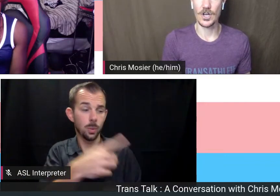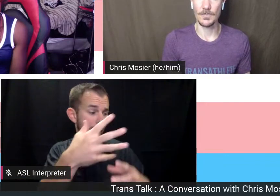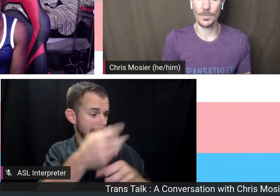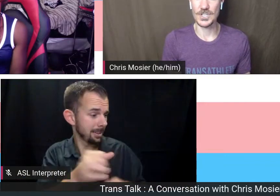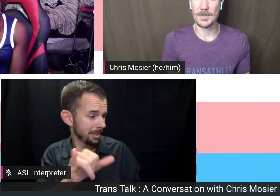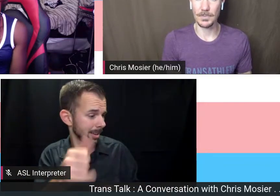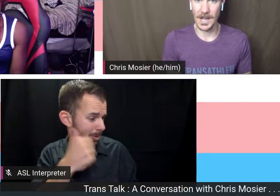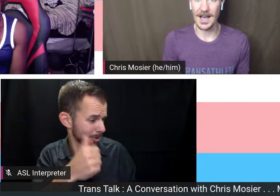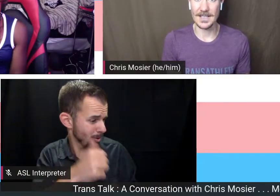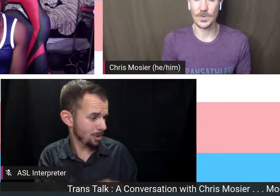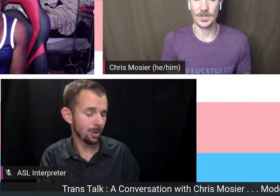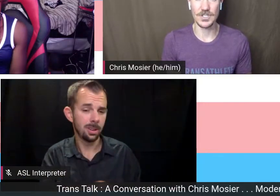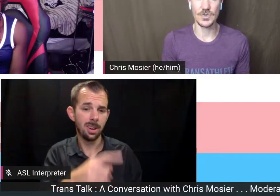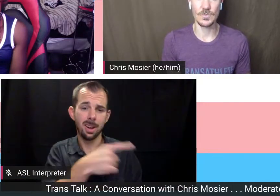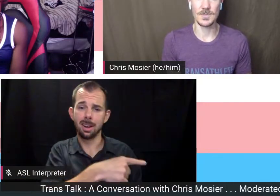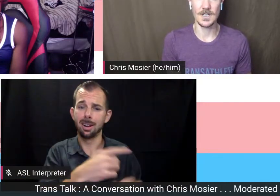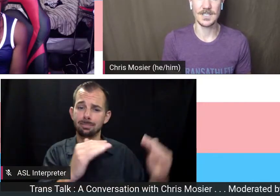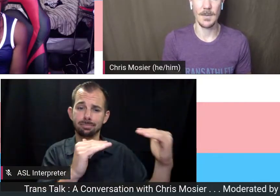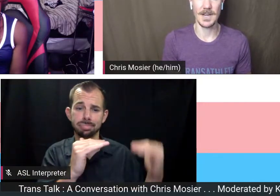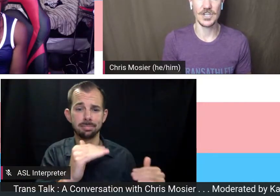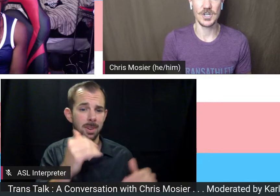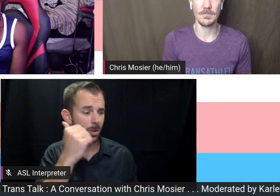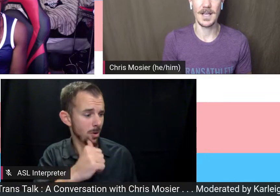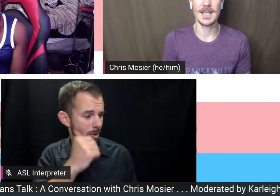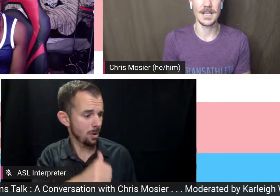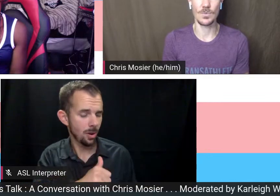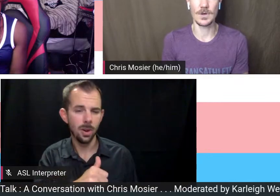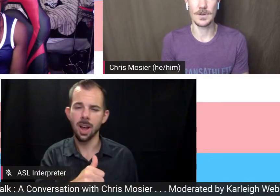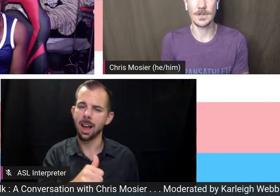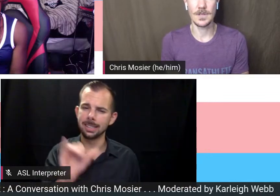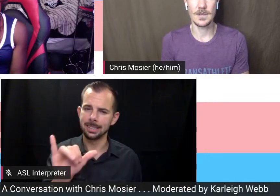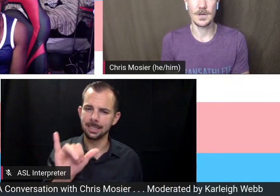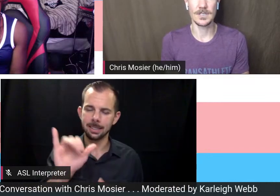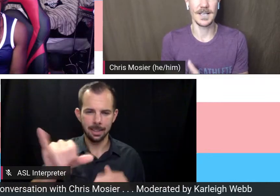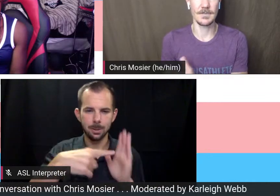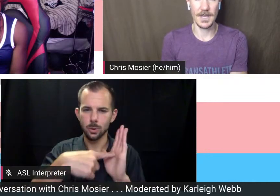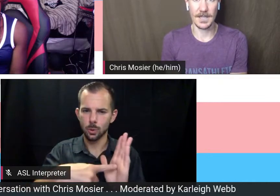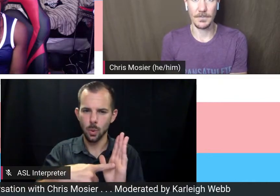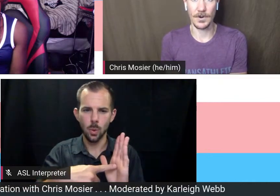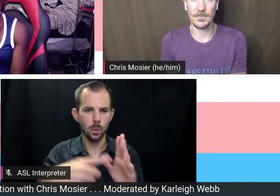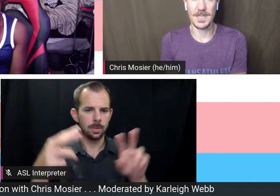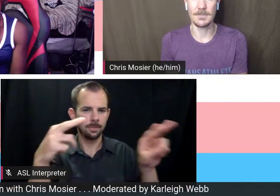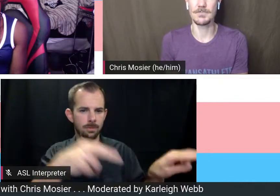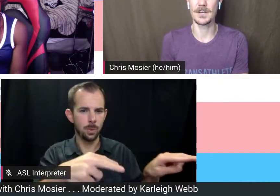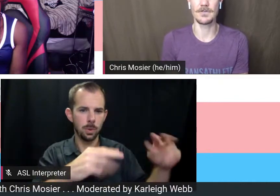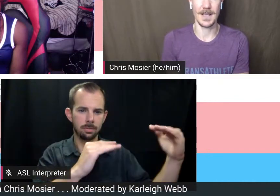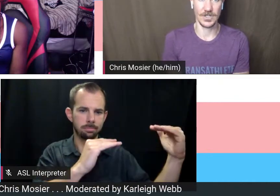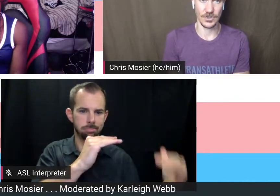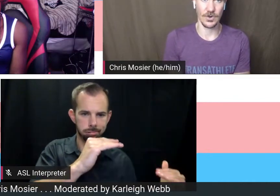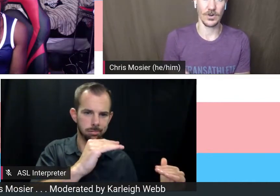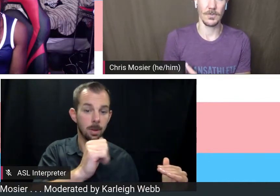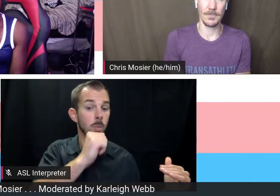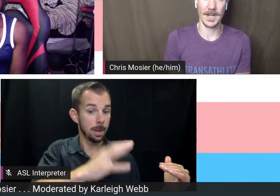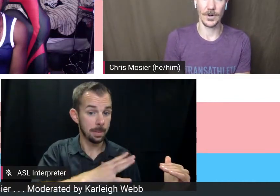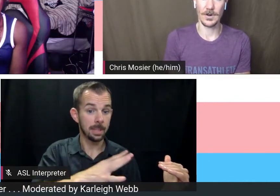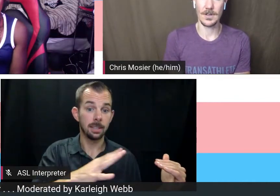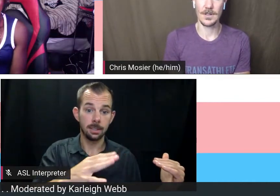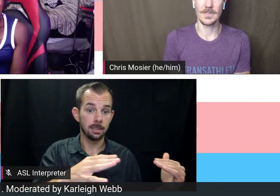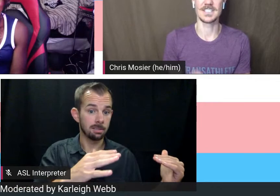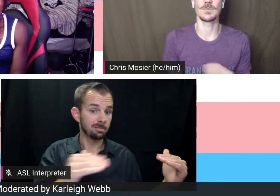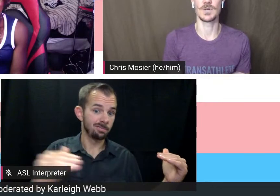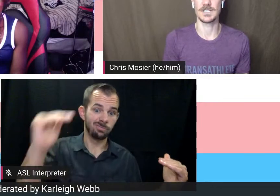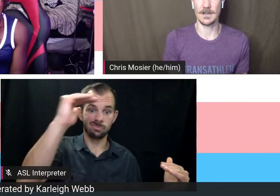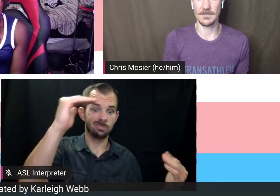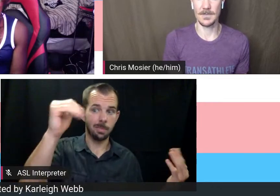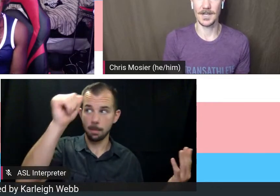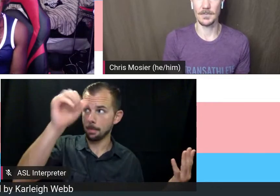which implies or assumes a domination by anyone assigned male at birth being bigger, faster, stronger, better